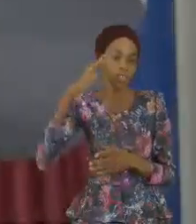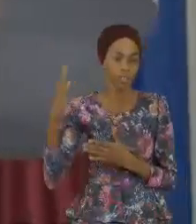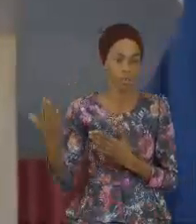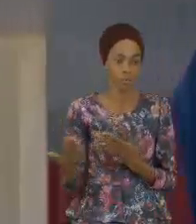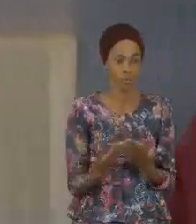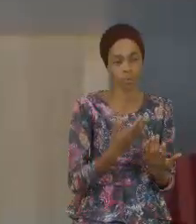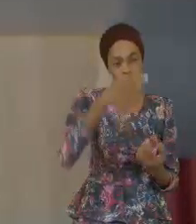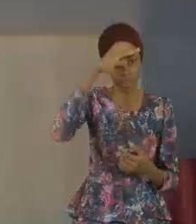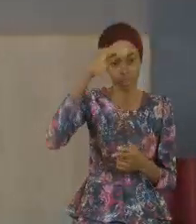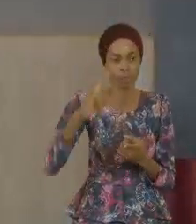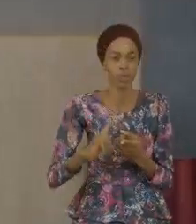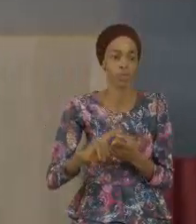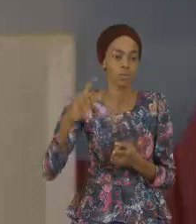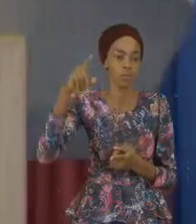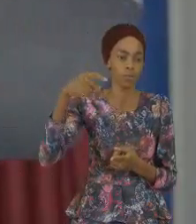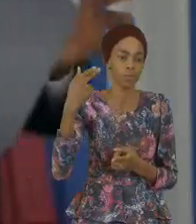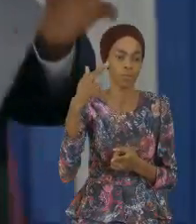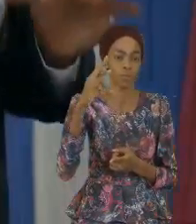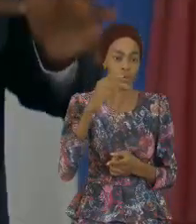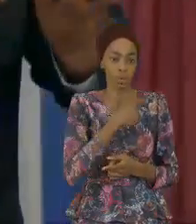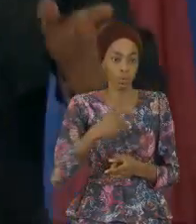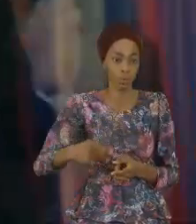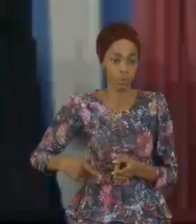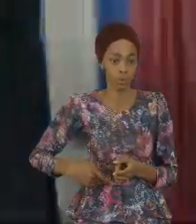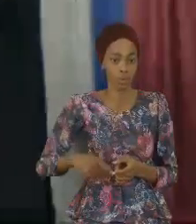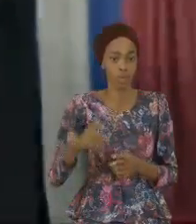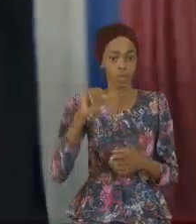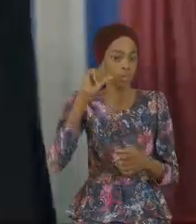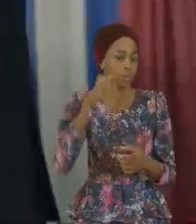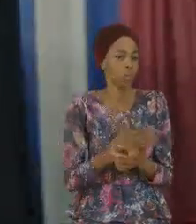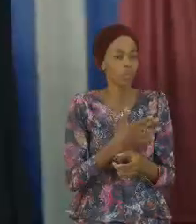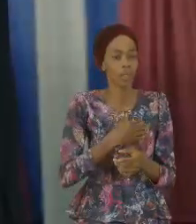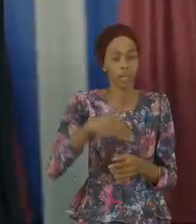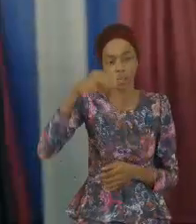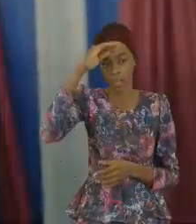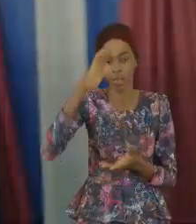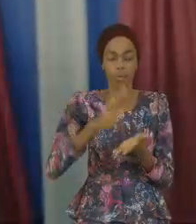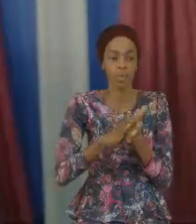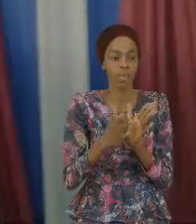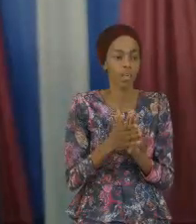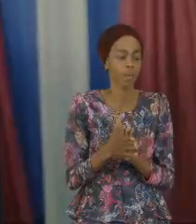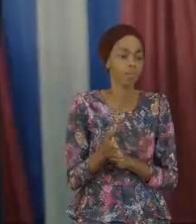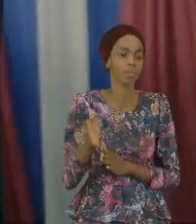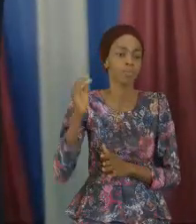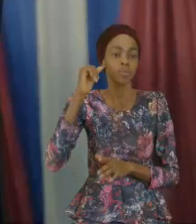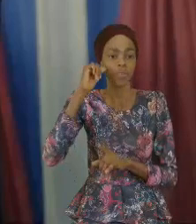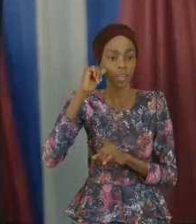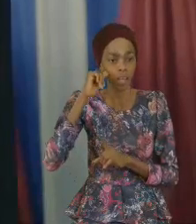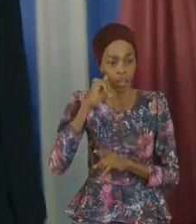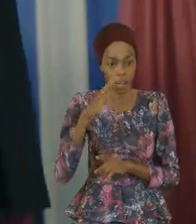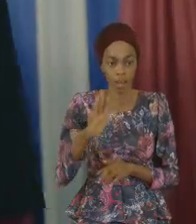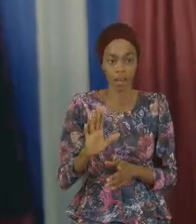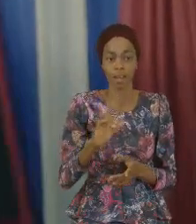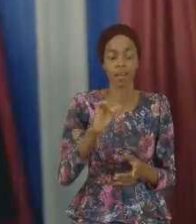unto Pharaoh's daughter, and he became her son. But it's going to go beyond that,